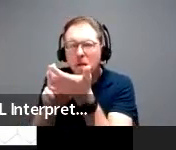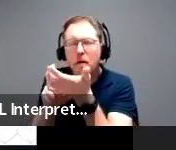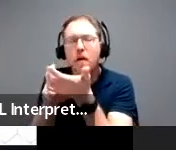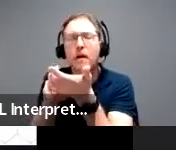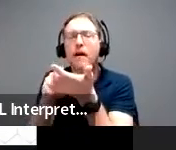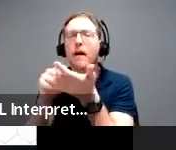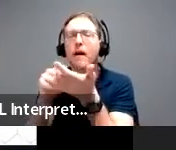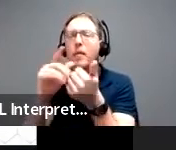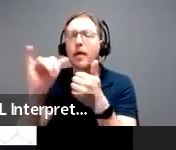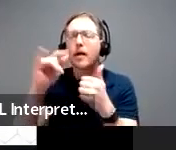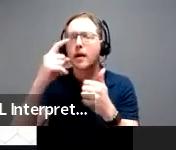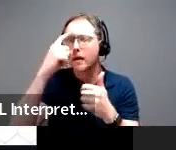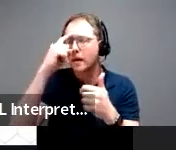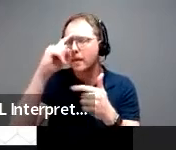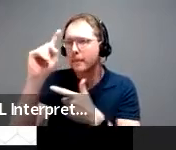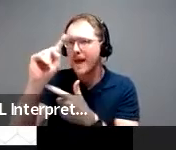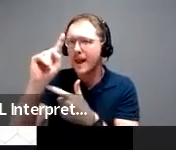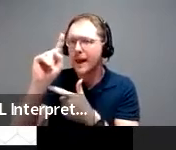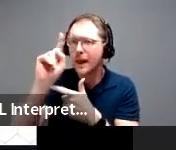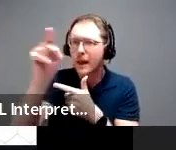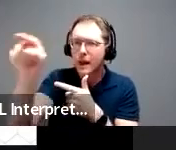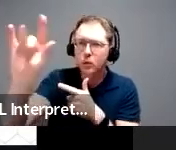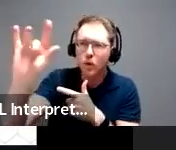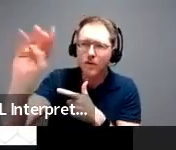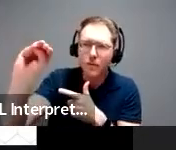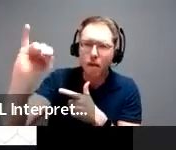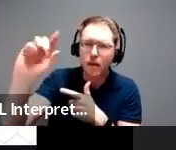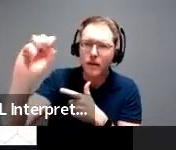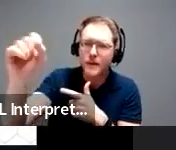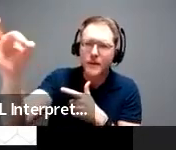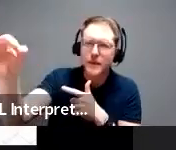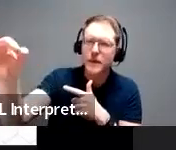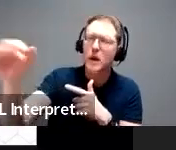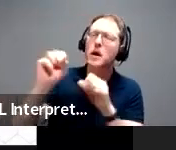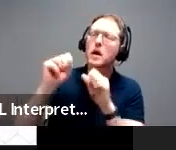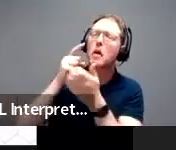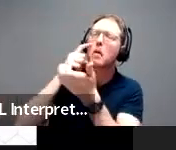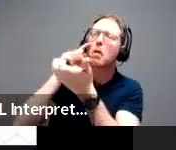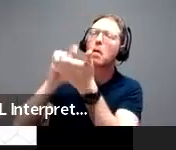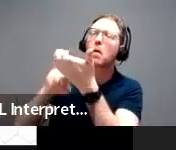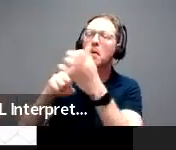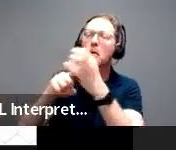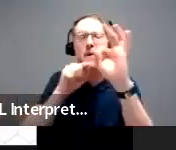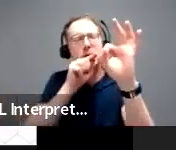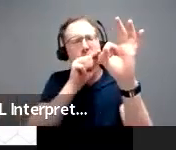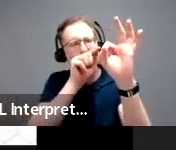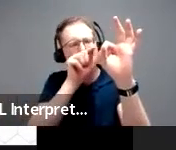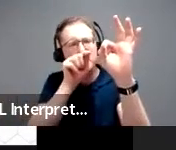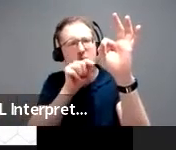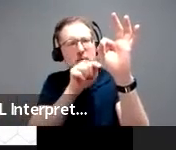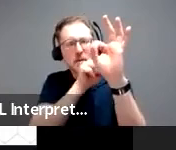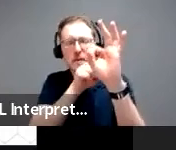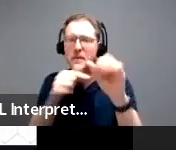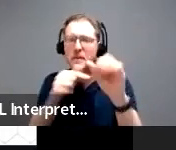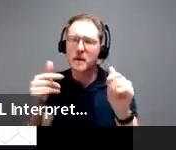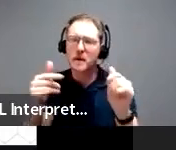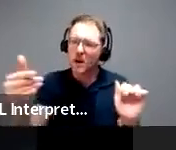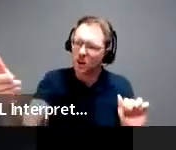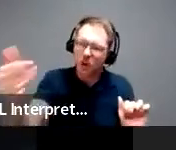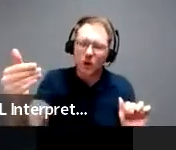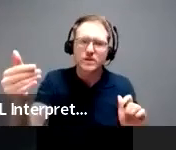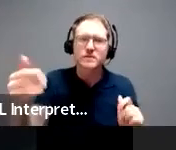25 miles away from you. That's the fineness of detail that the optics of James Webb should allow us to see.